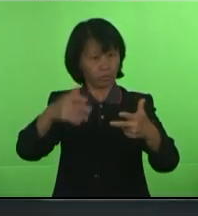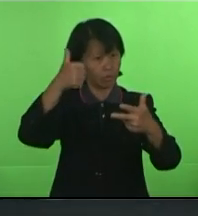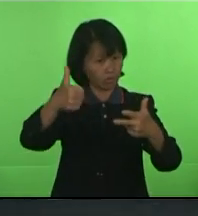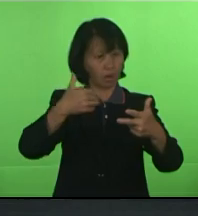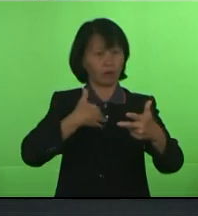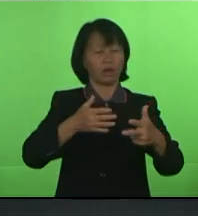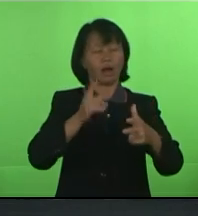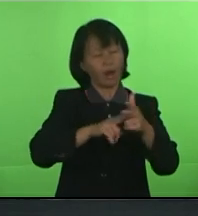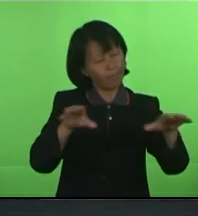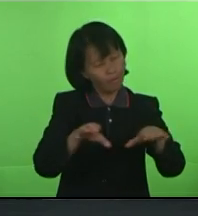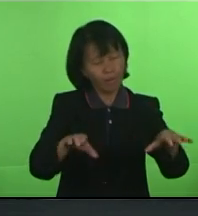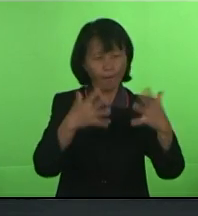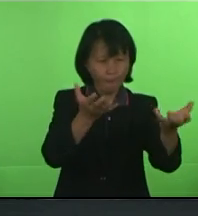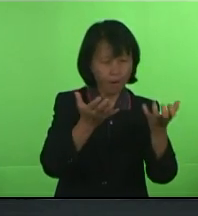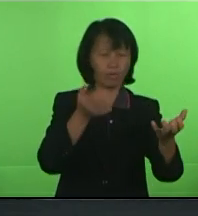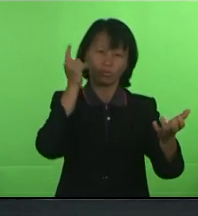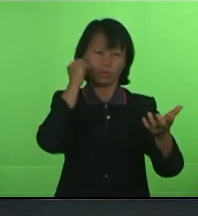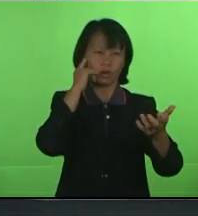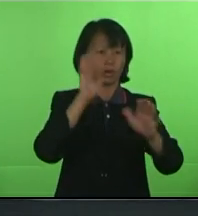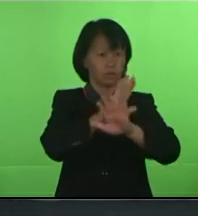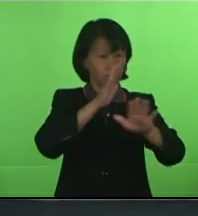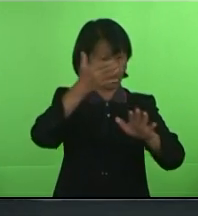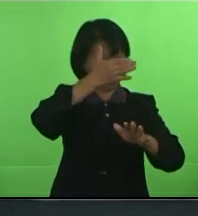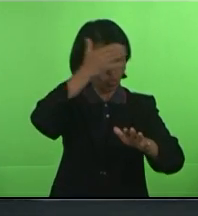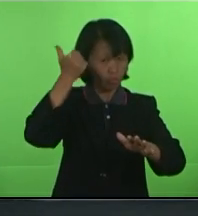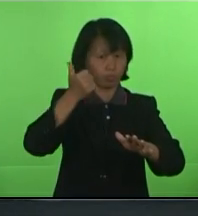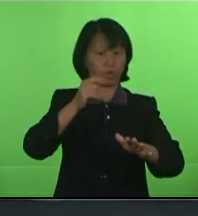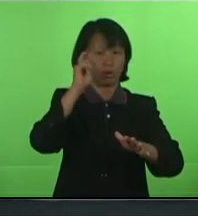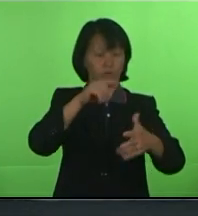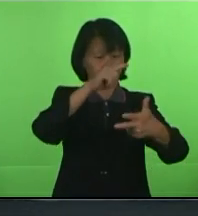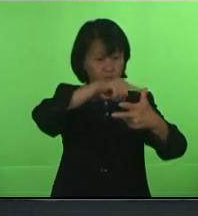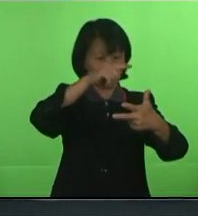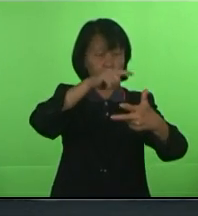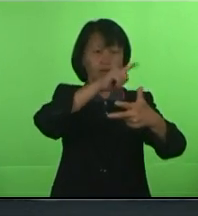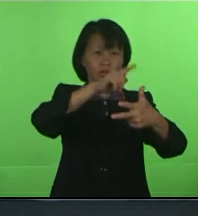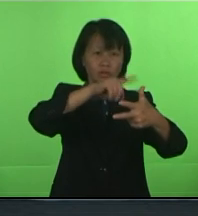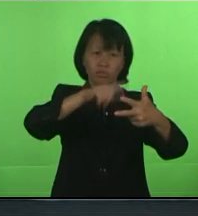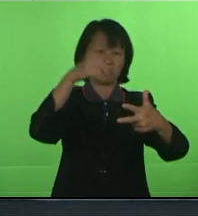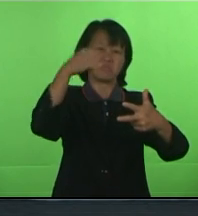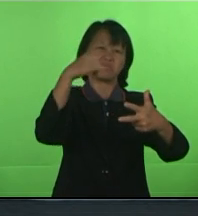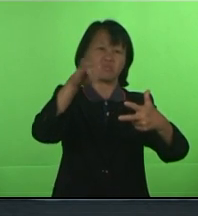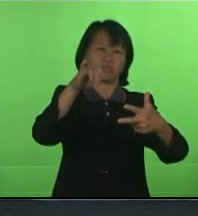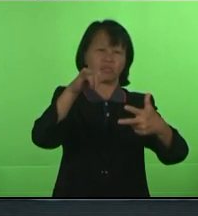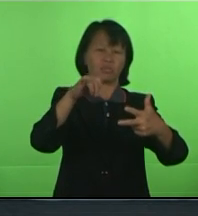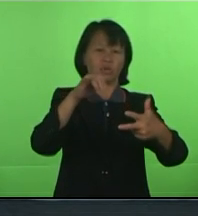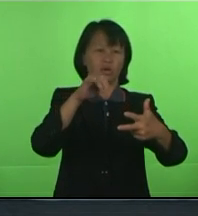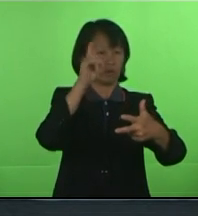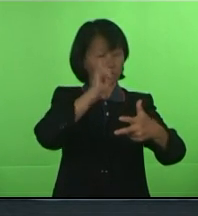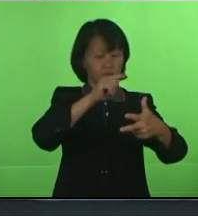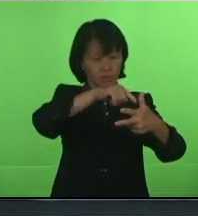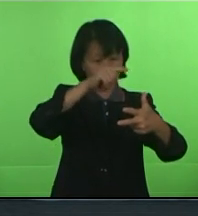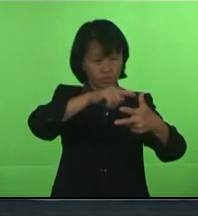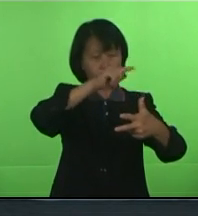goal you want to accomplish, but don't forget, you're not able to get all these things done or fruitful or